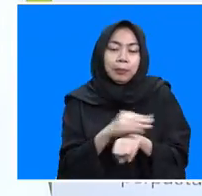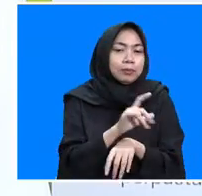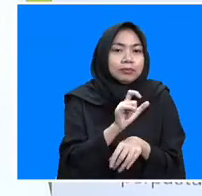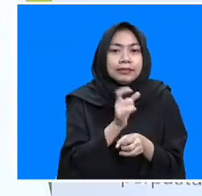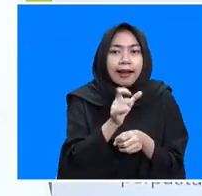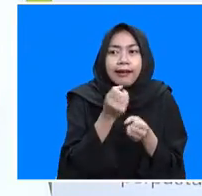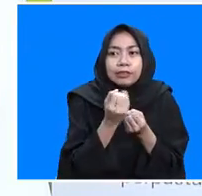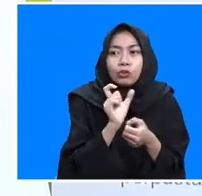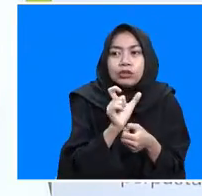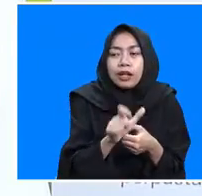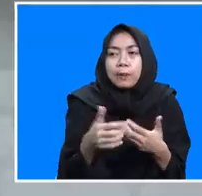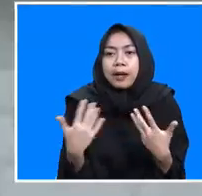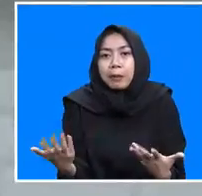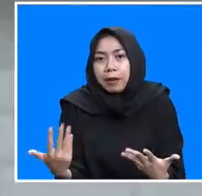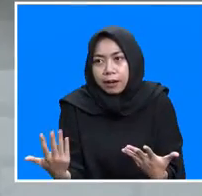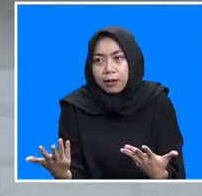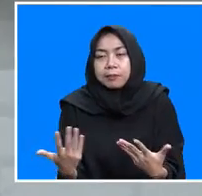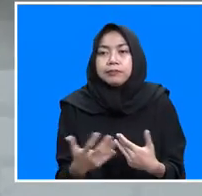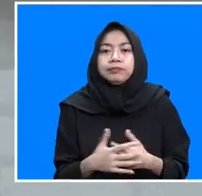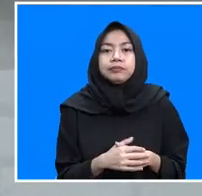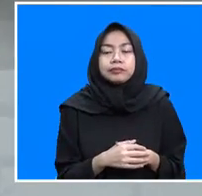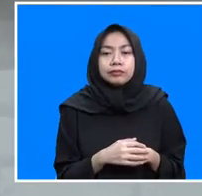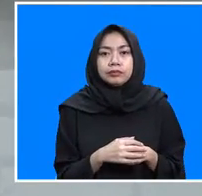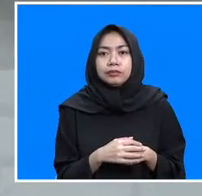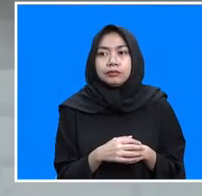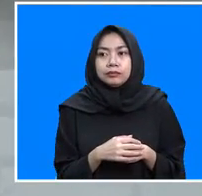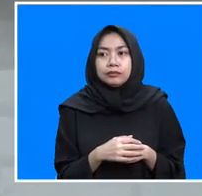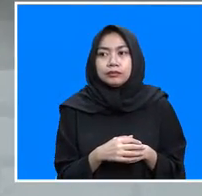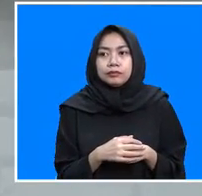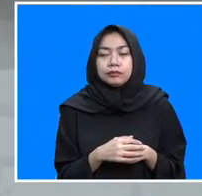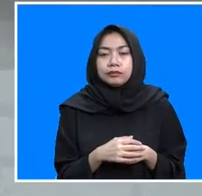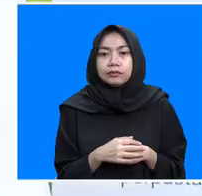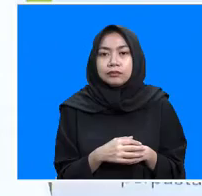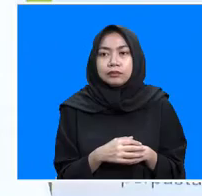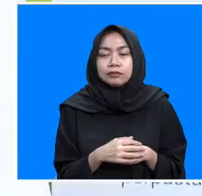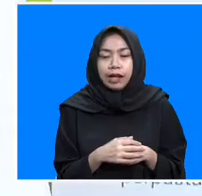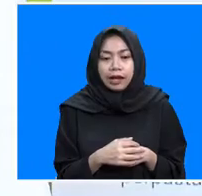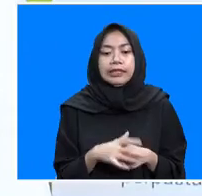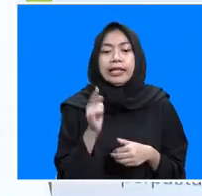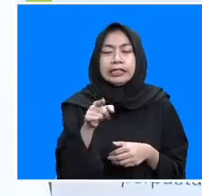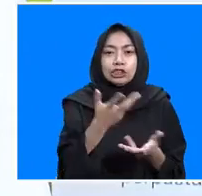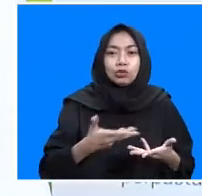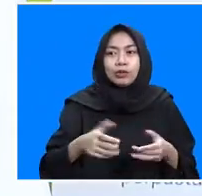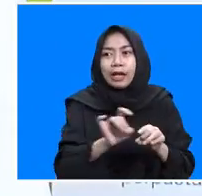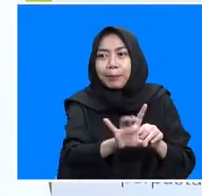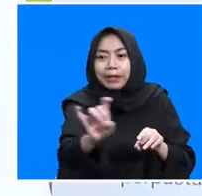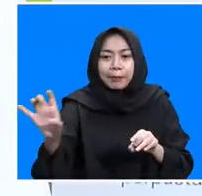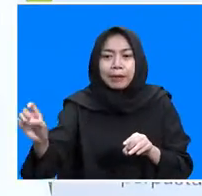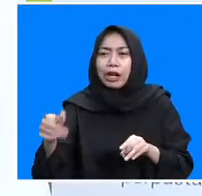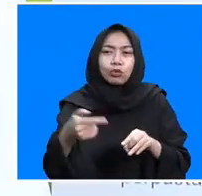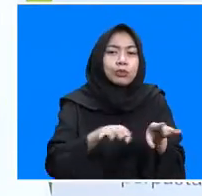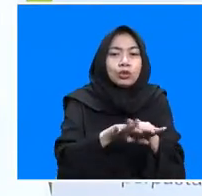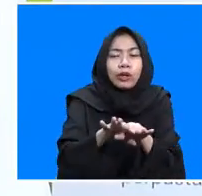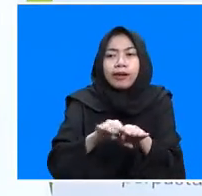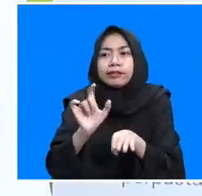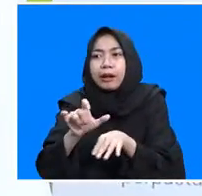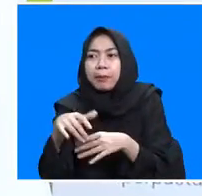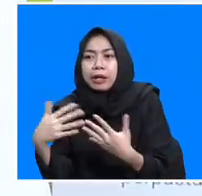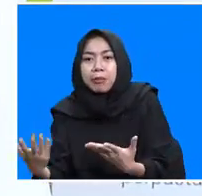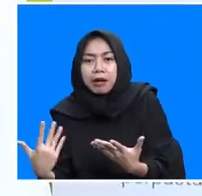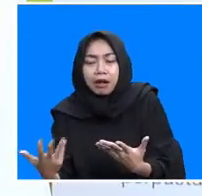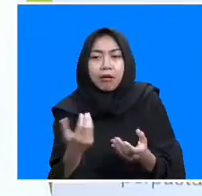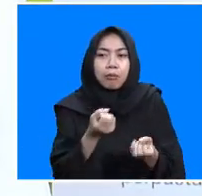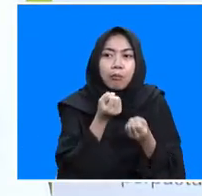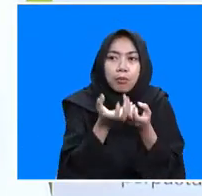of, teaching under different circumstances. Mm-hmm. And those resources come from state